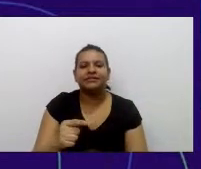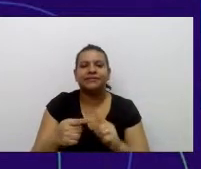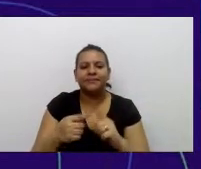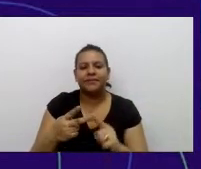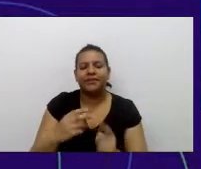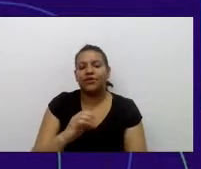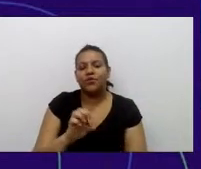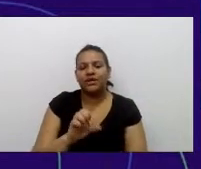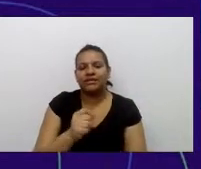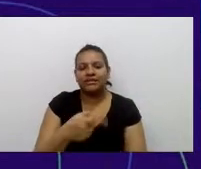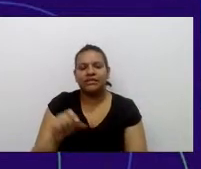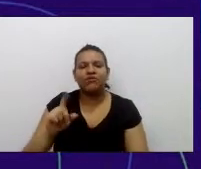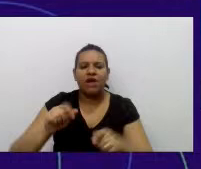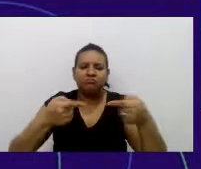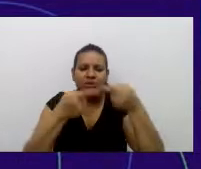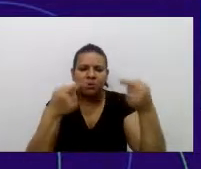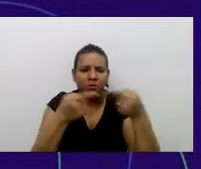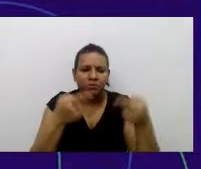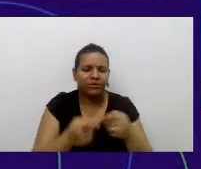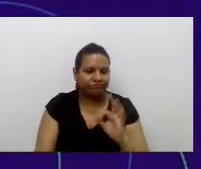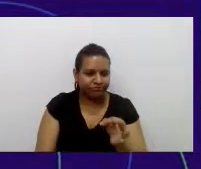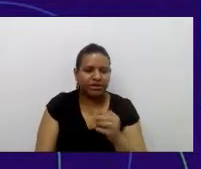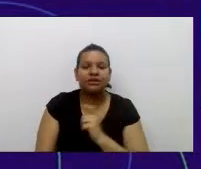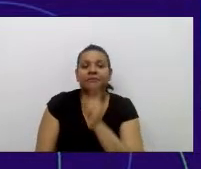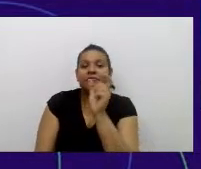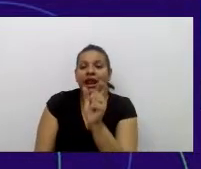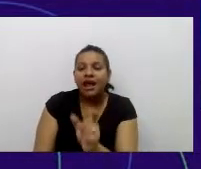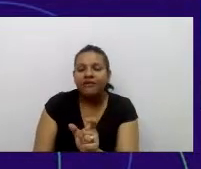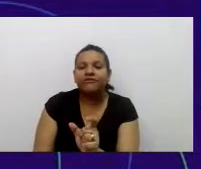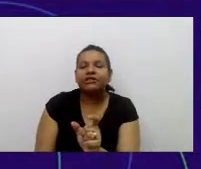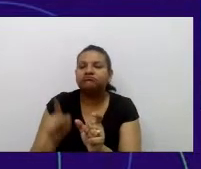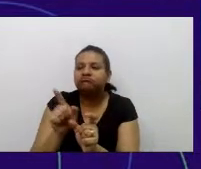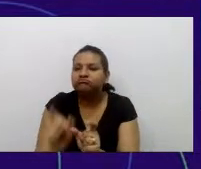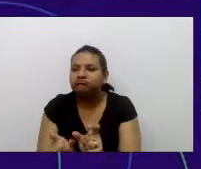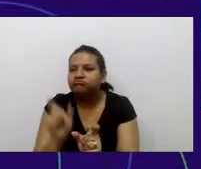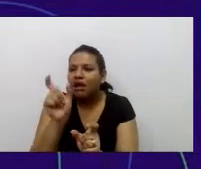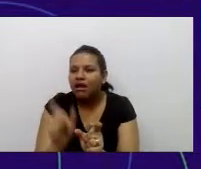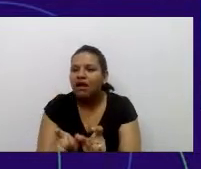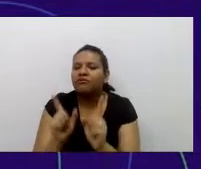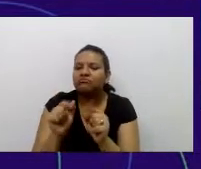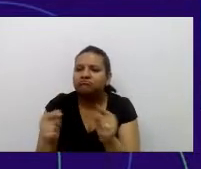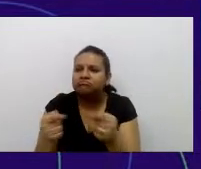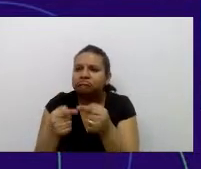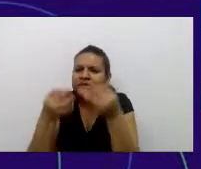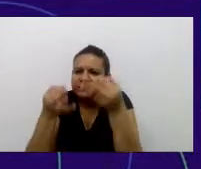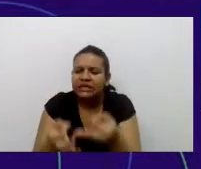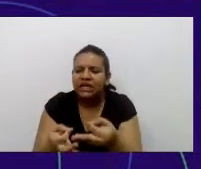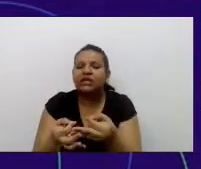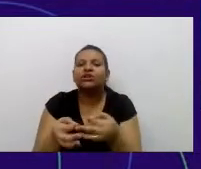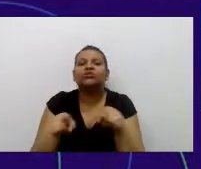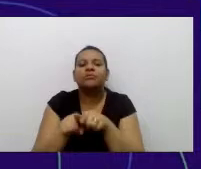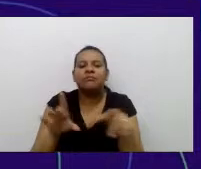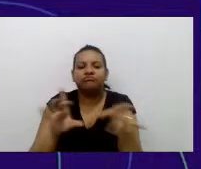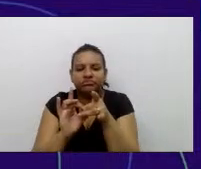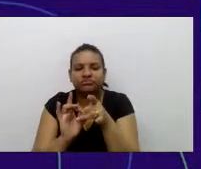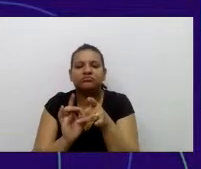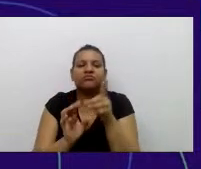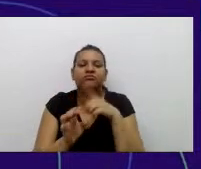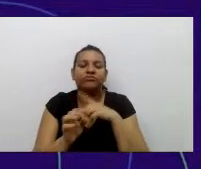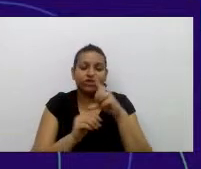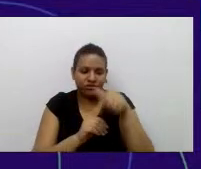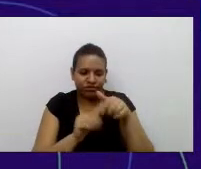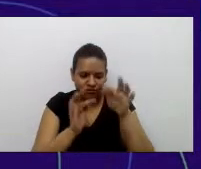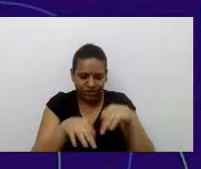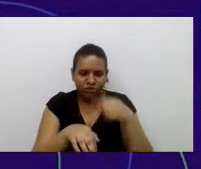just sentences, and then at the end doing some peer checking. Would I perhaps add more activities?